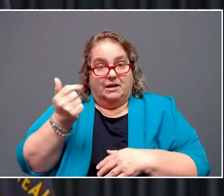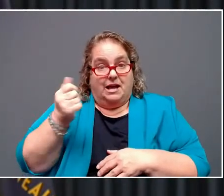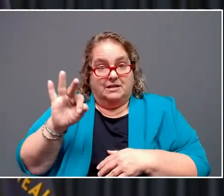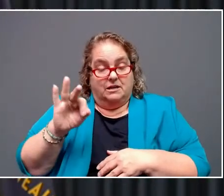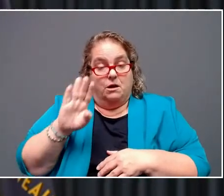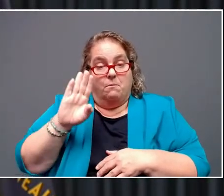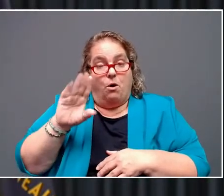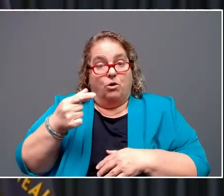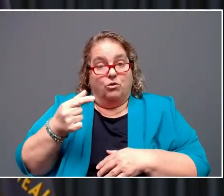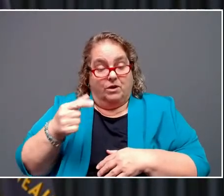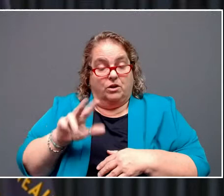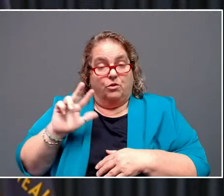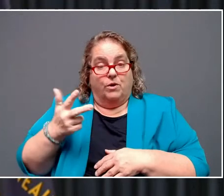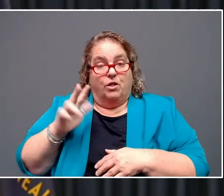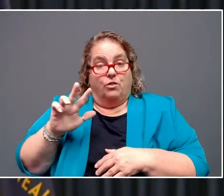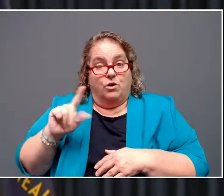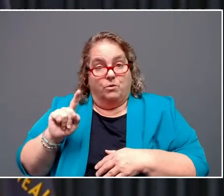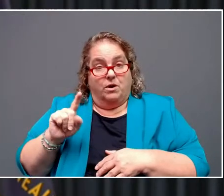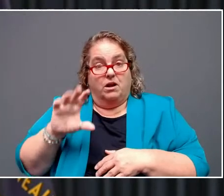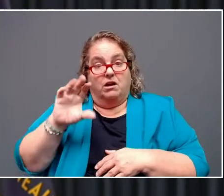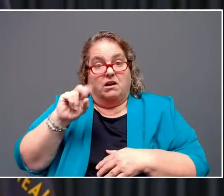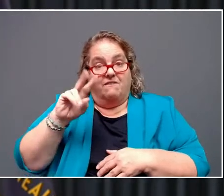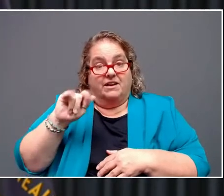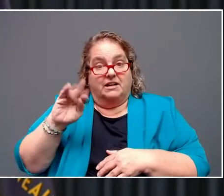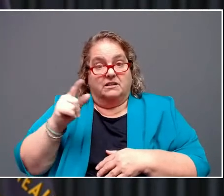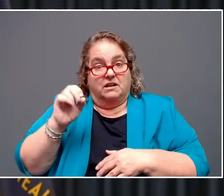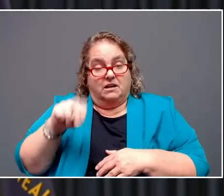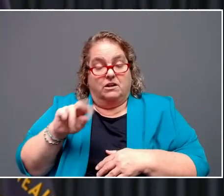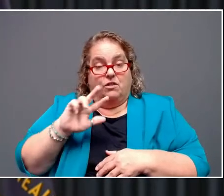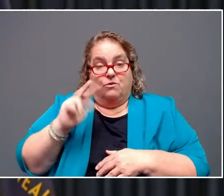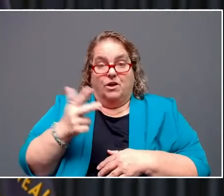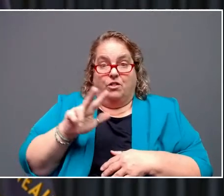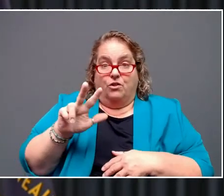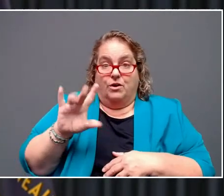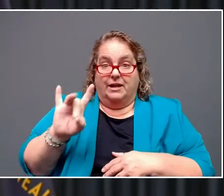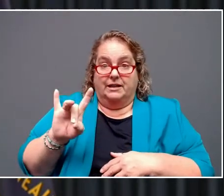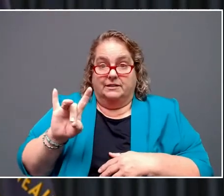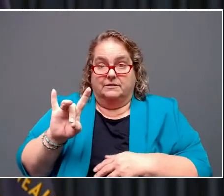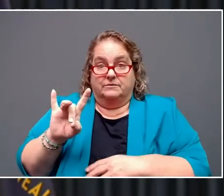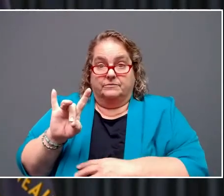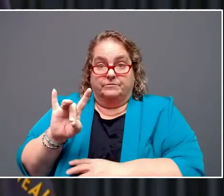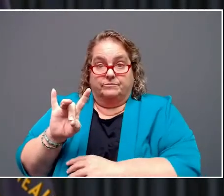$3.31, in Covington $3.38. I know